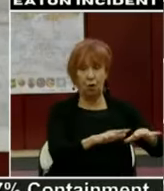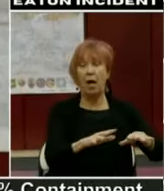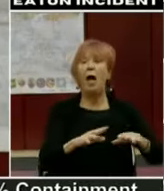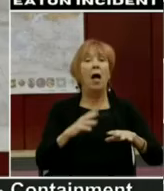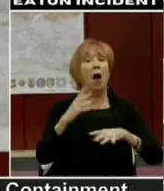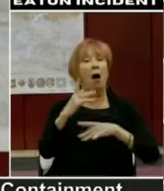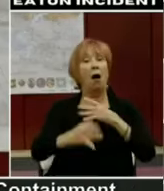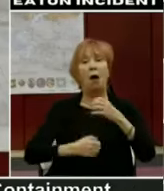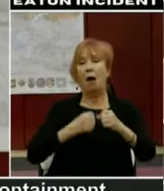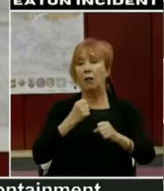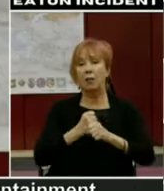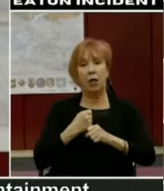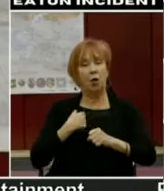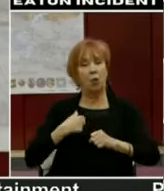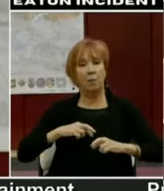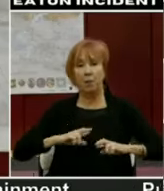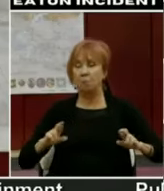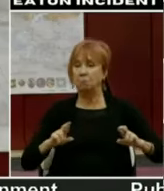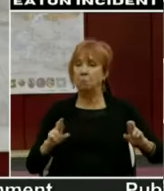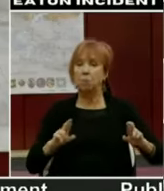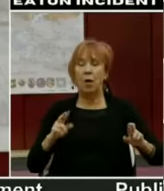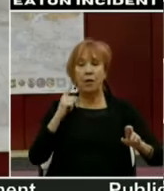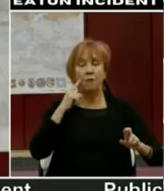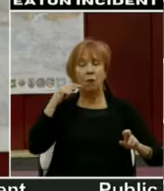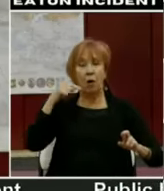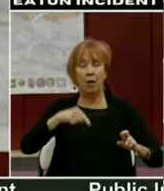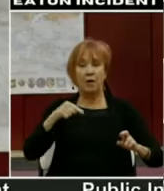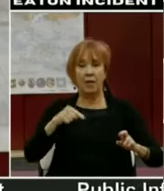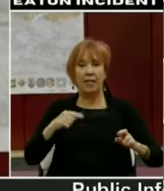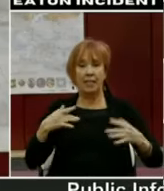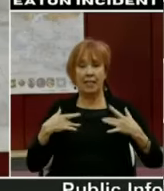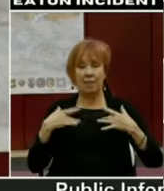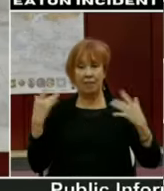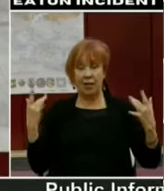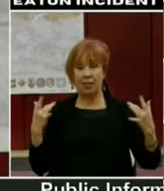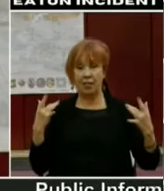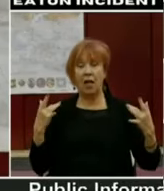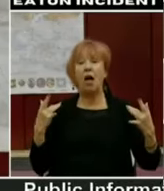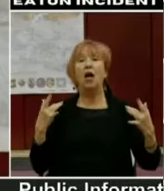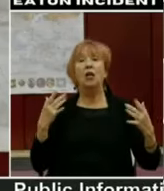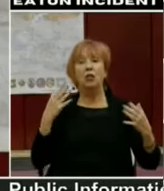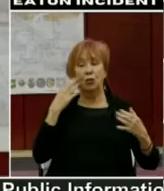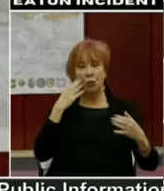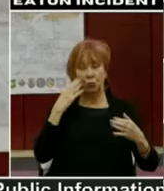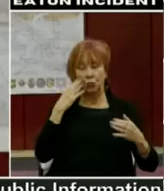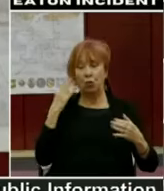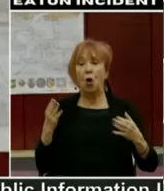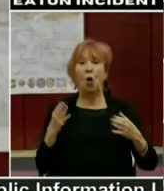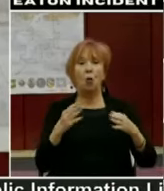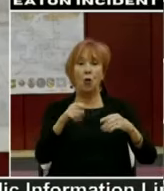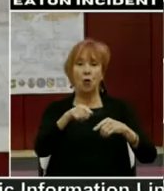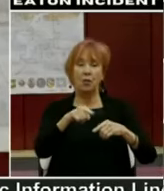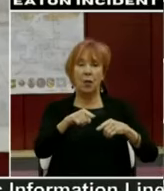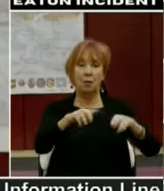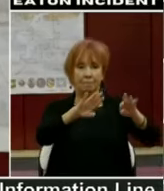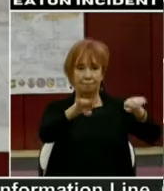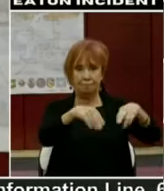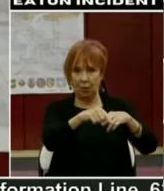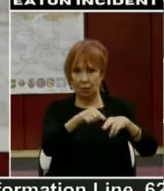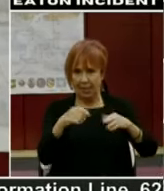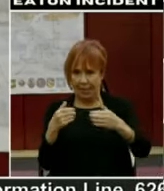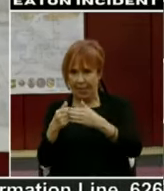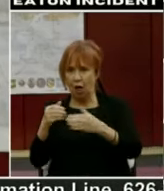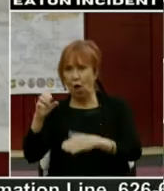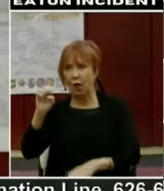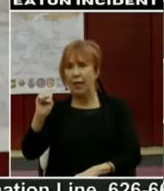kind of event. The basin that many of you know exists at Eaton Canyon is fully ready to accept that debris. That does not mean